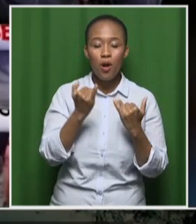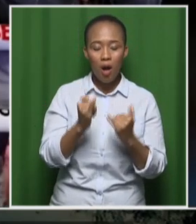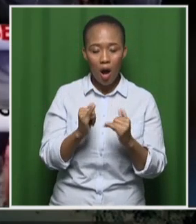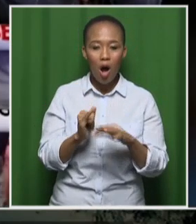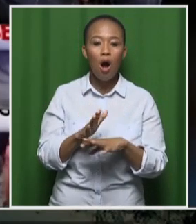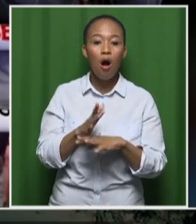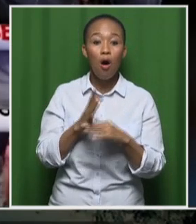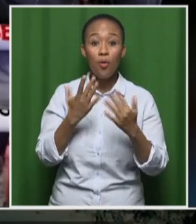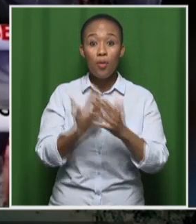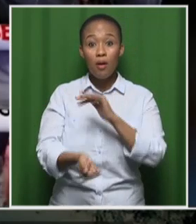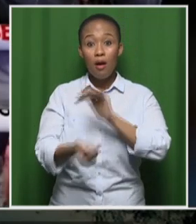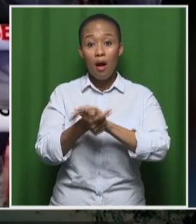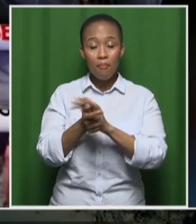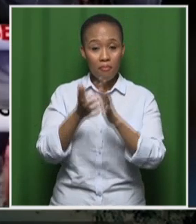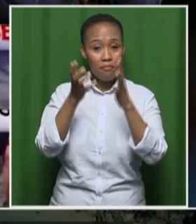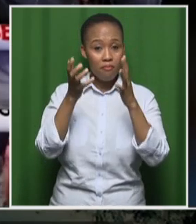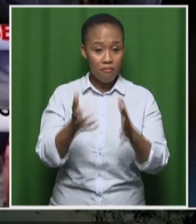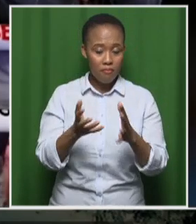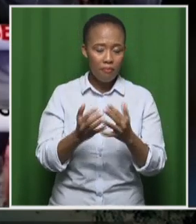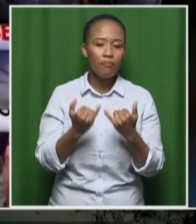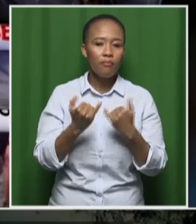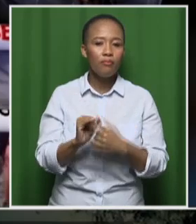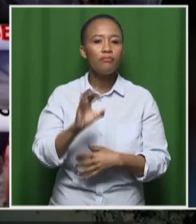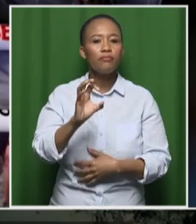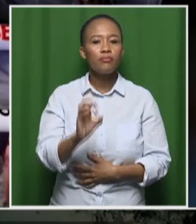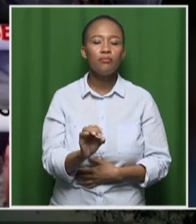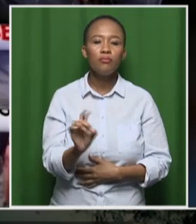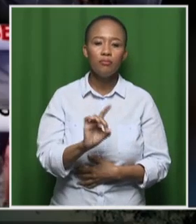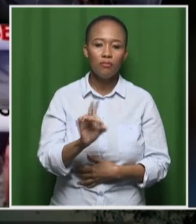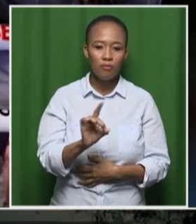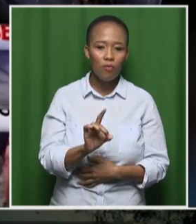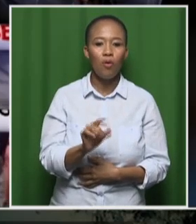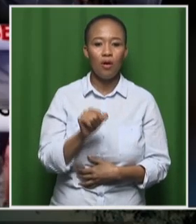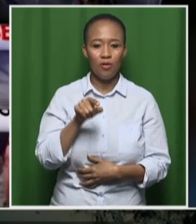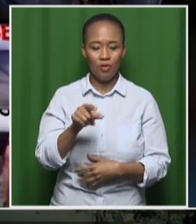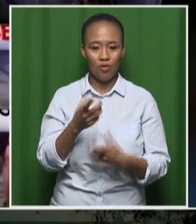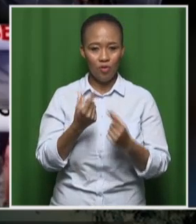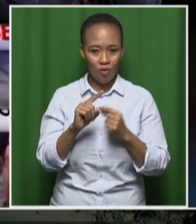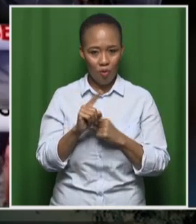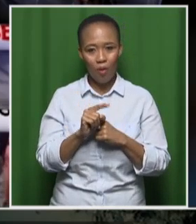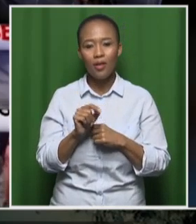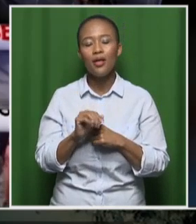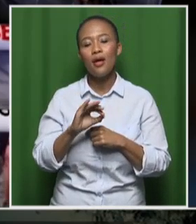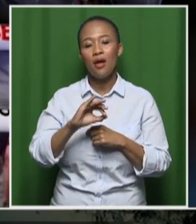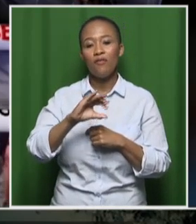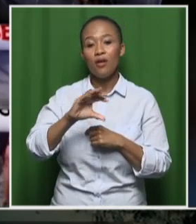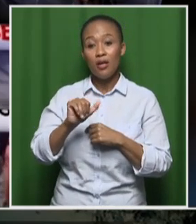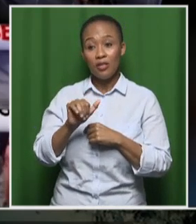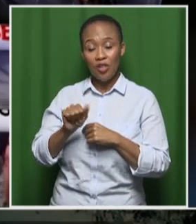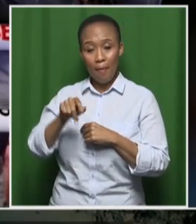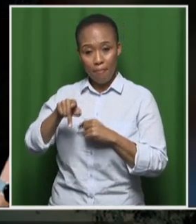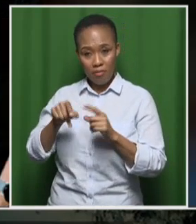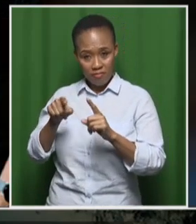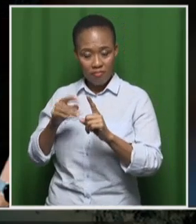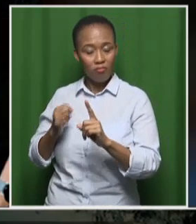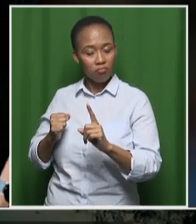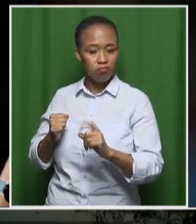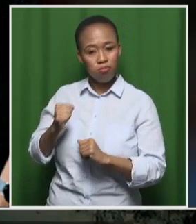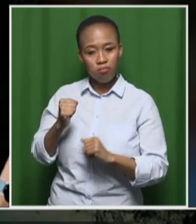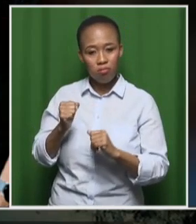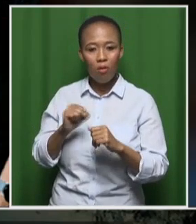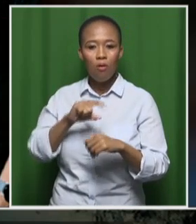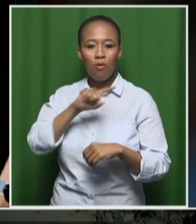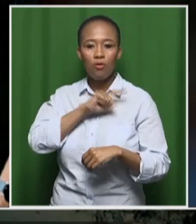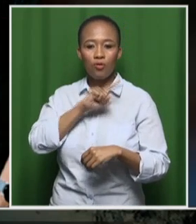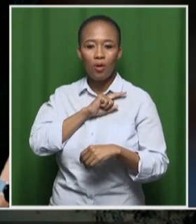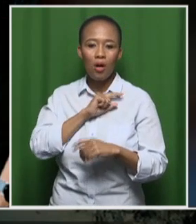and once that's happened, get long on the jab. But the jab can't be tilted to his left side. It's got to be a square jab to break Curiel's